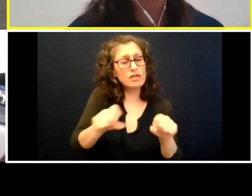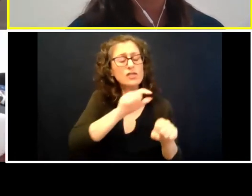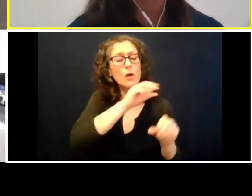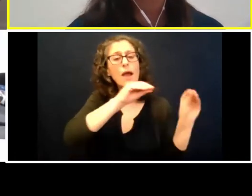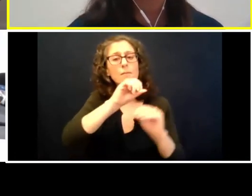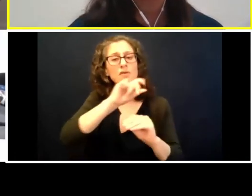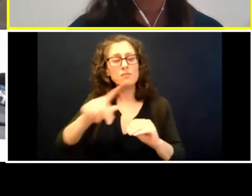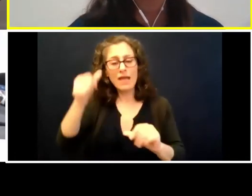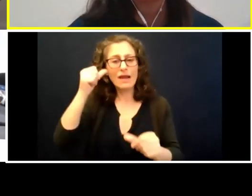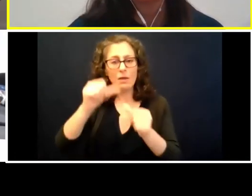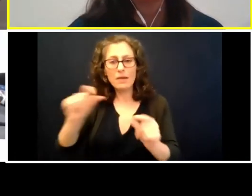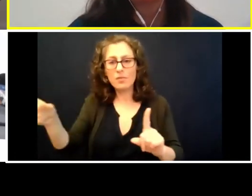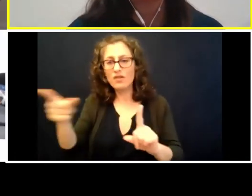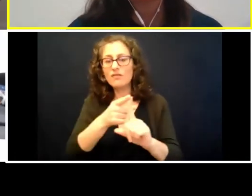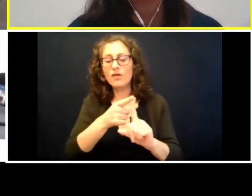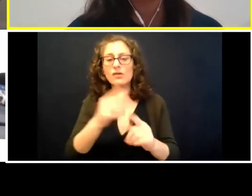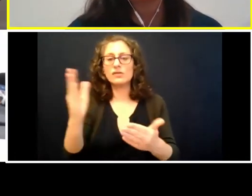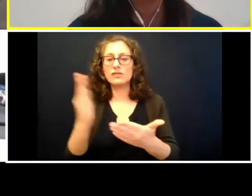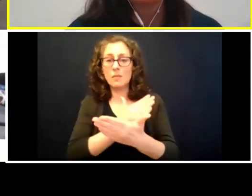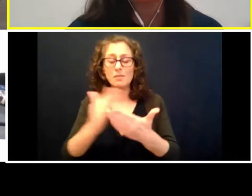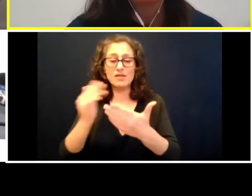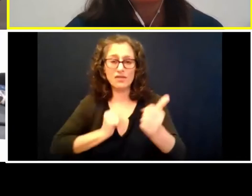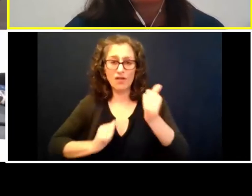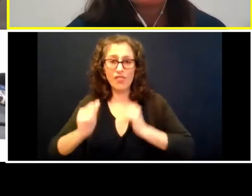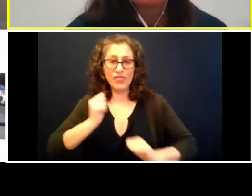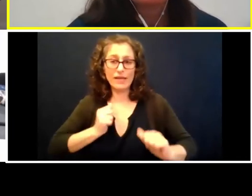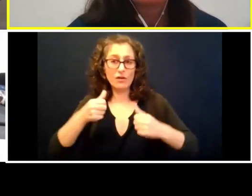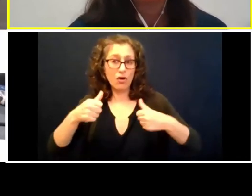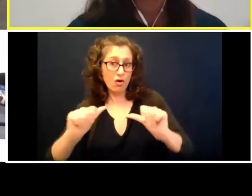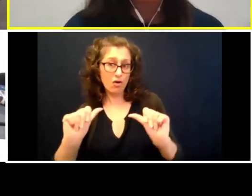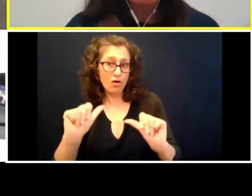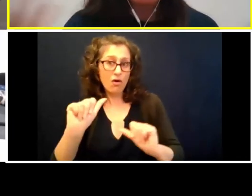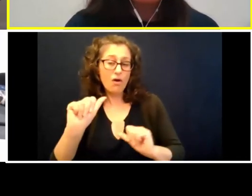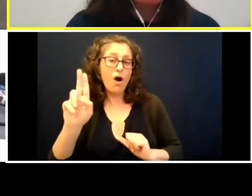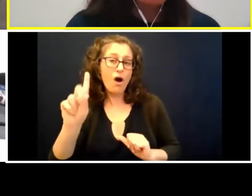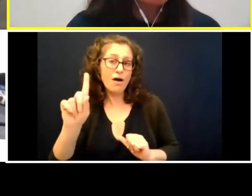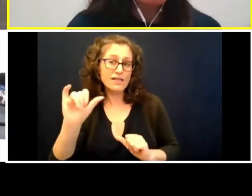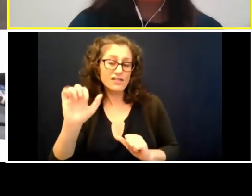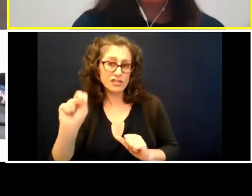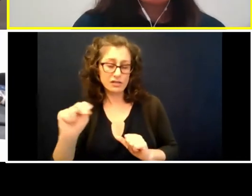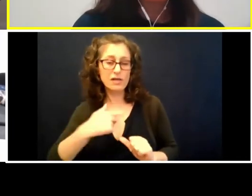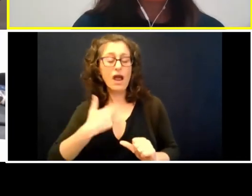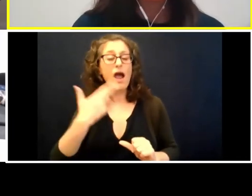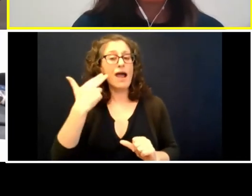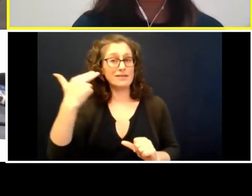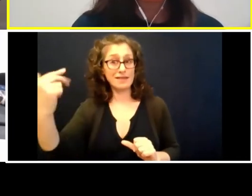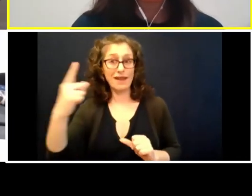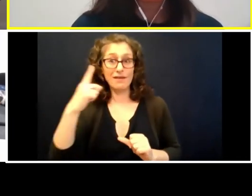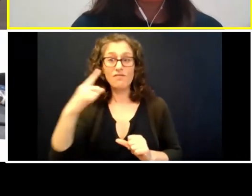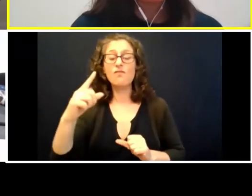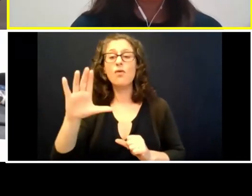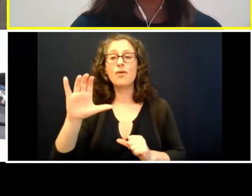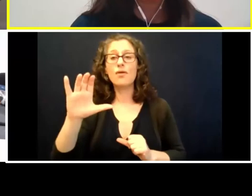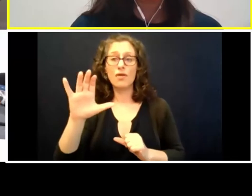first musical theater audition after I lost my leg. I sang a song for the casting